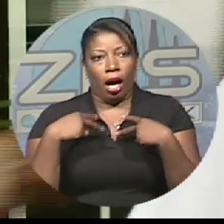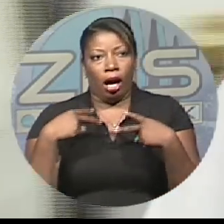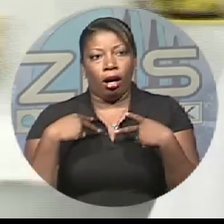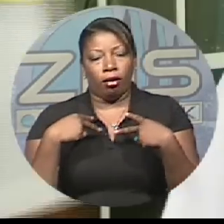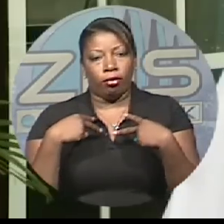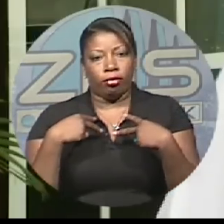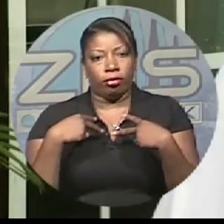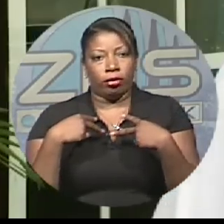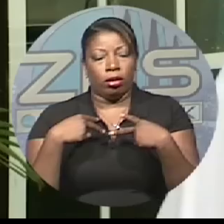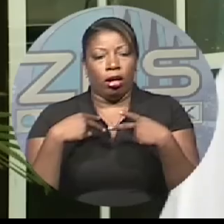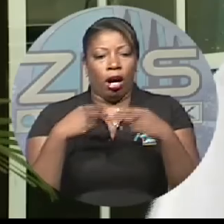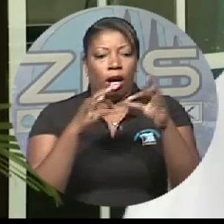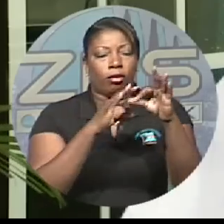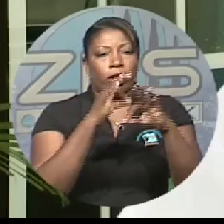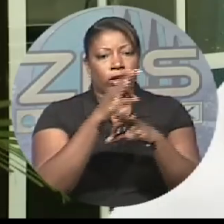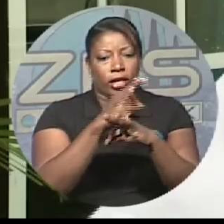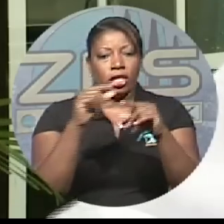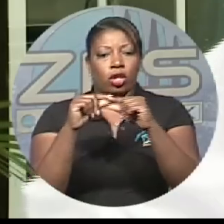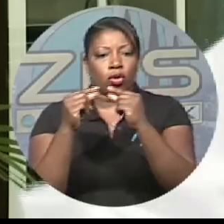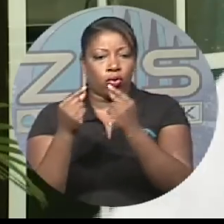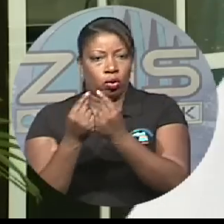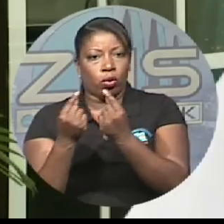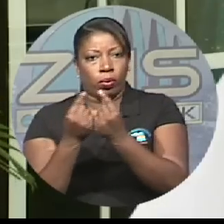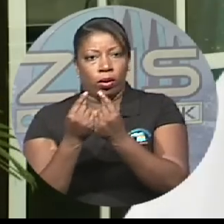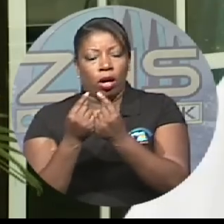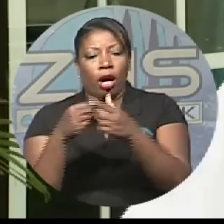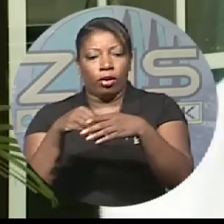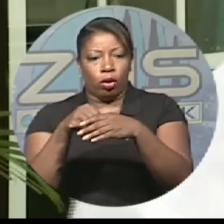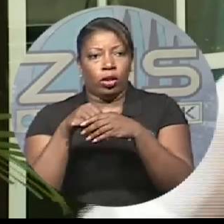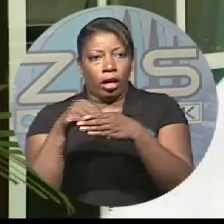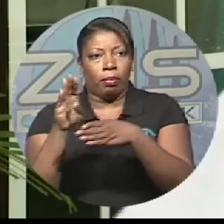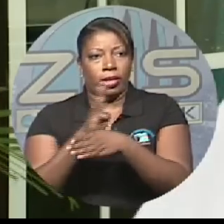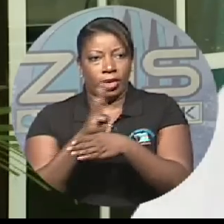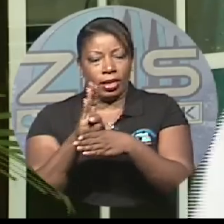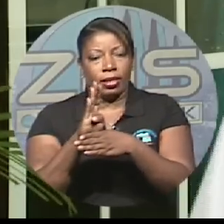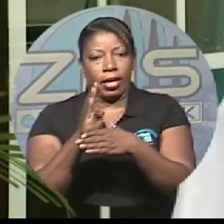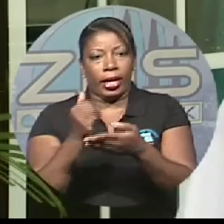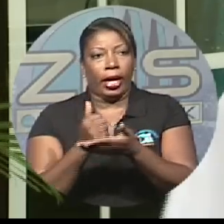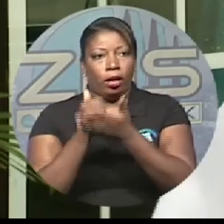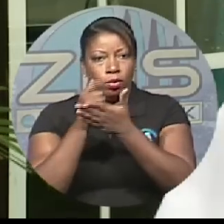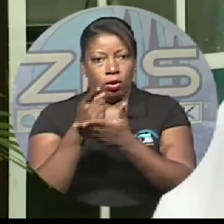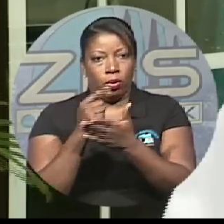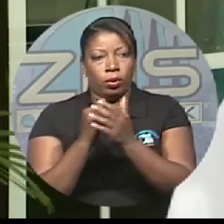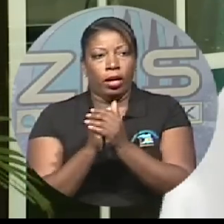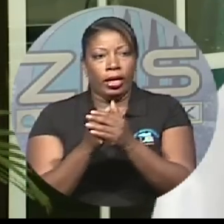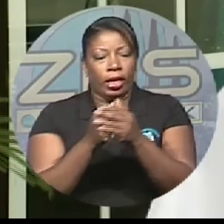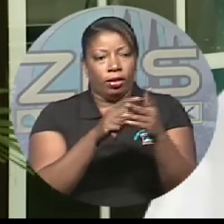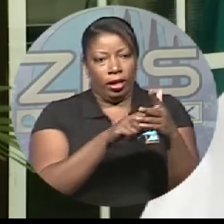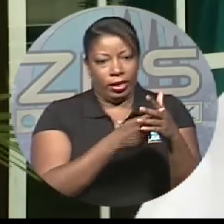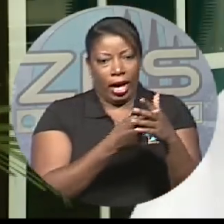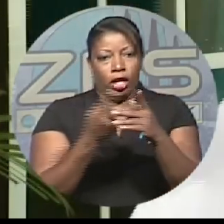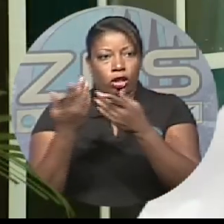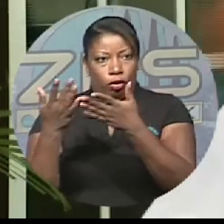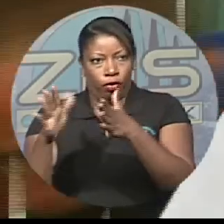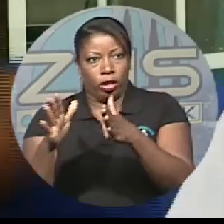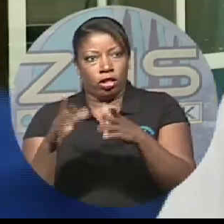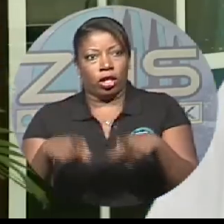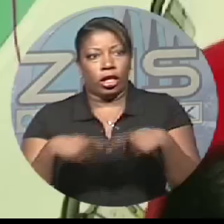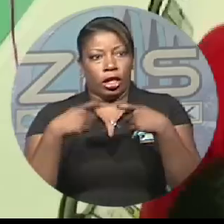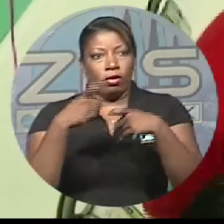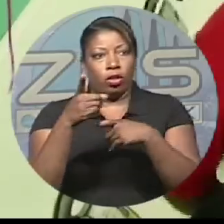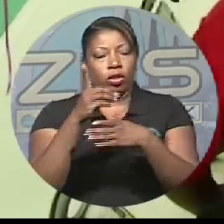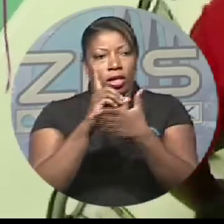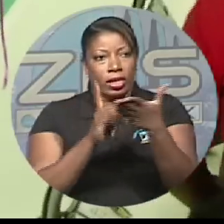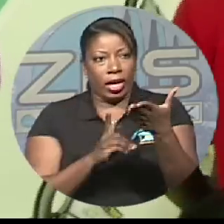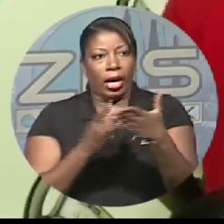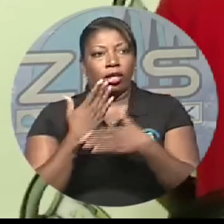has a franchise department that hold your hands basically from start to finish. They come in, they give you your